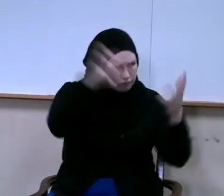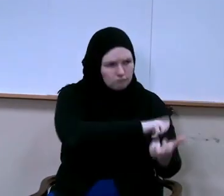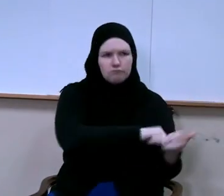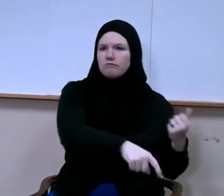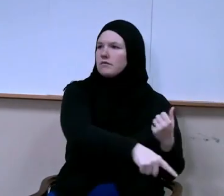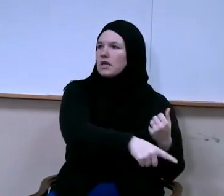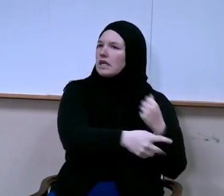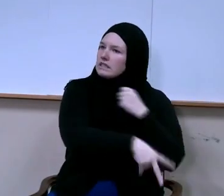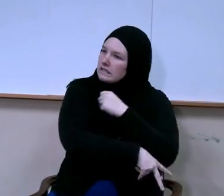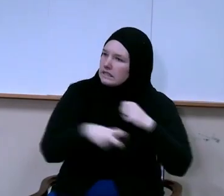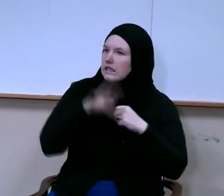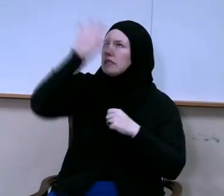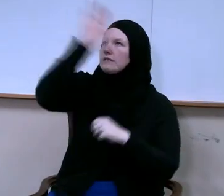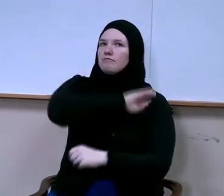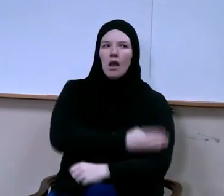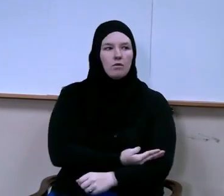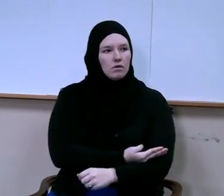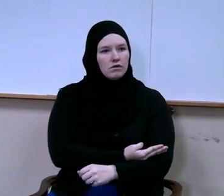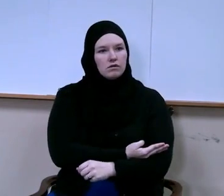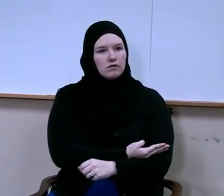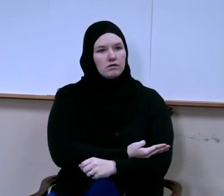and steal it.